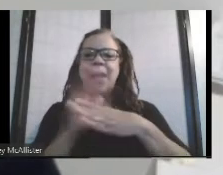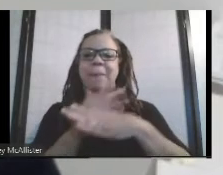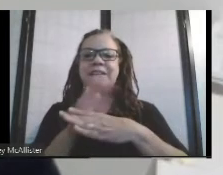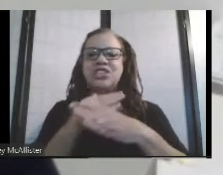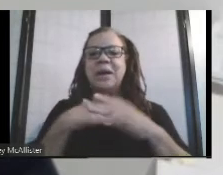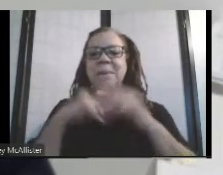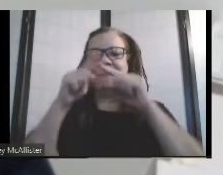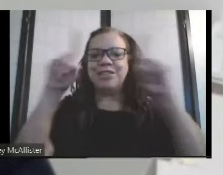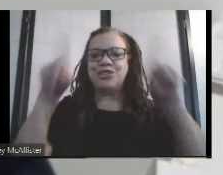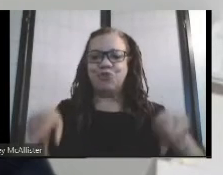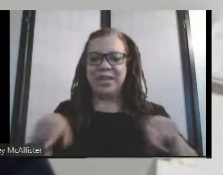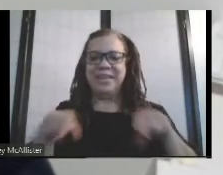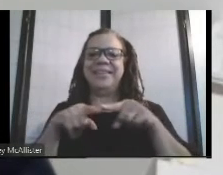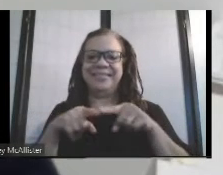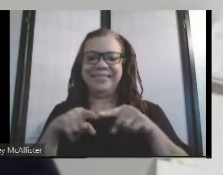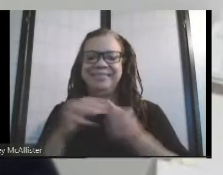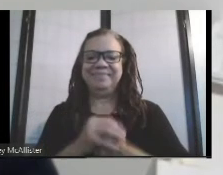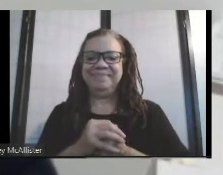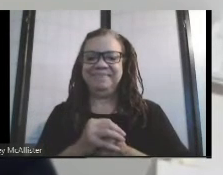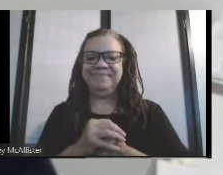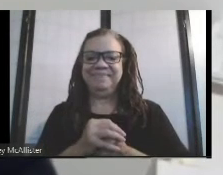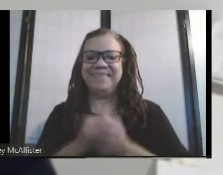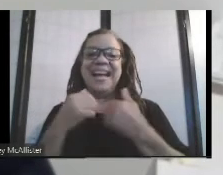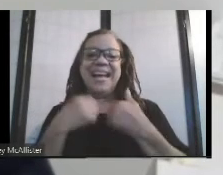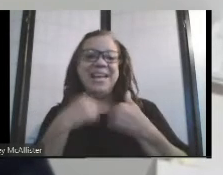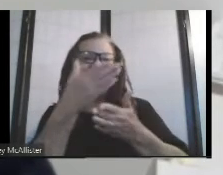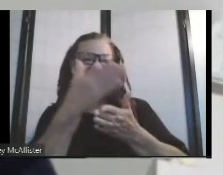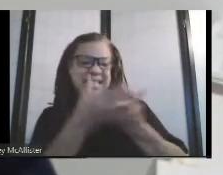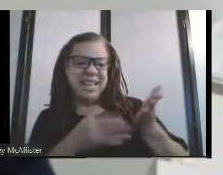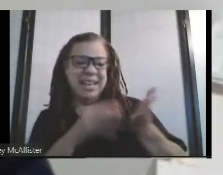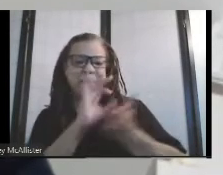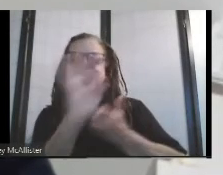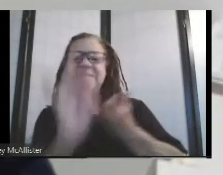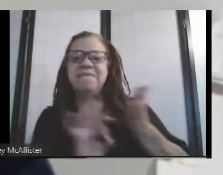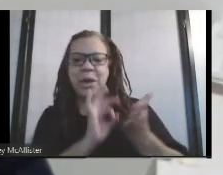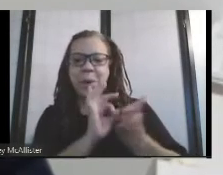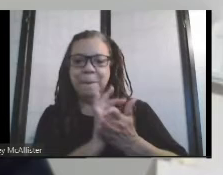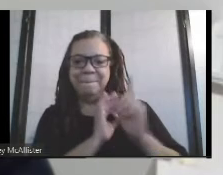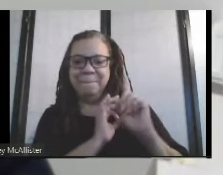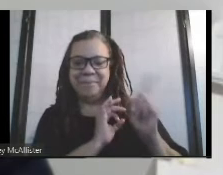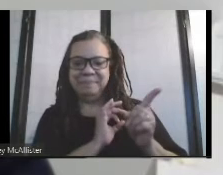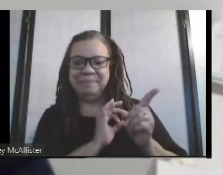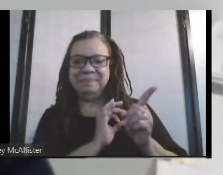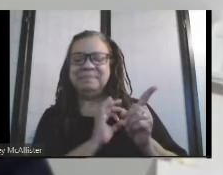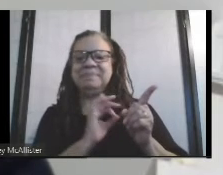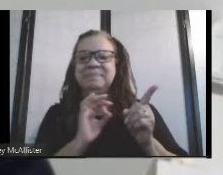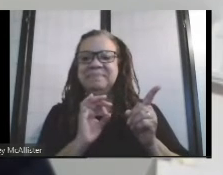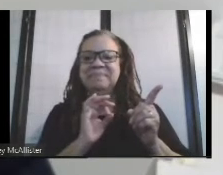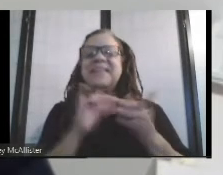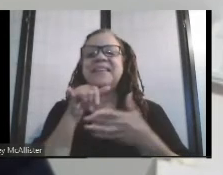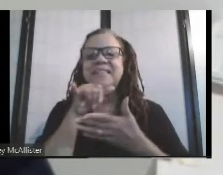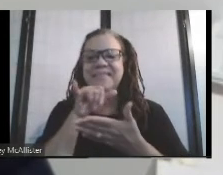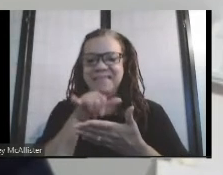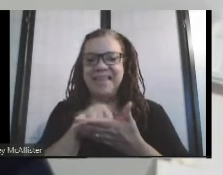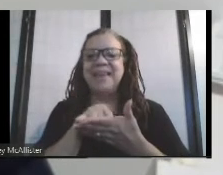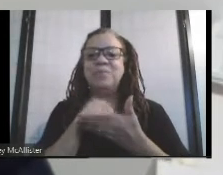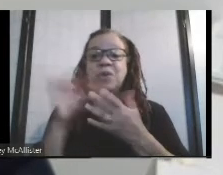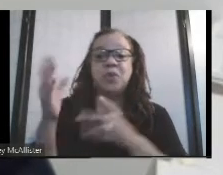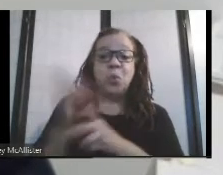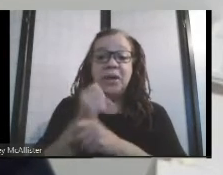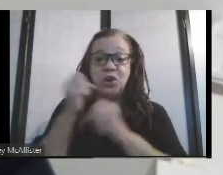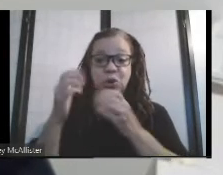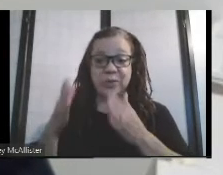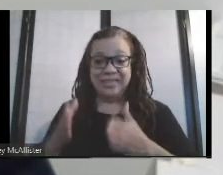share my screen. I picked out some of the film clips that were